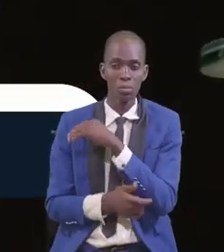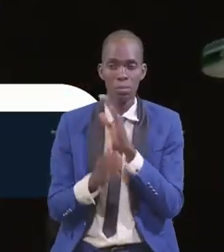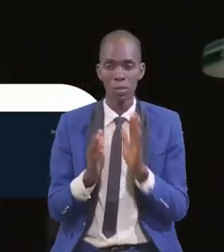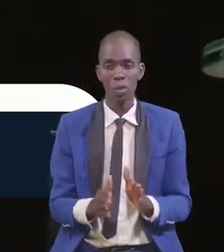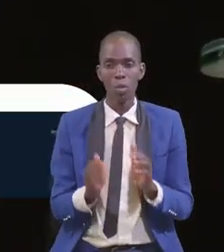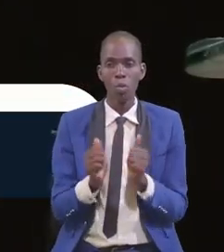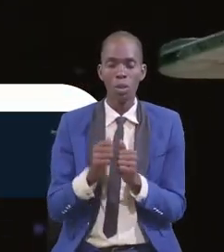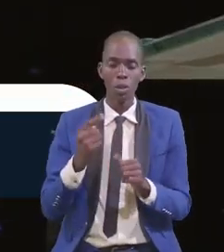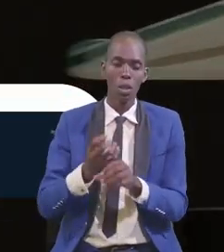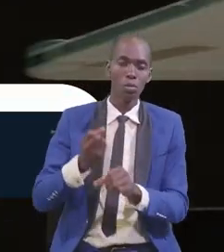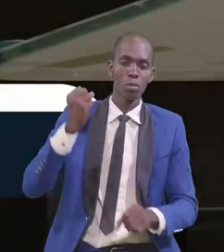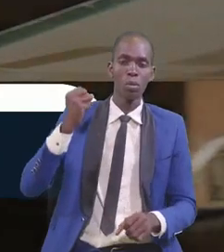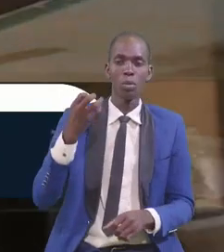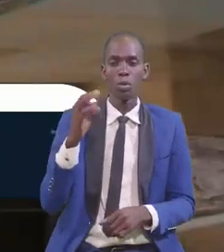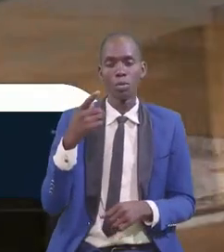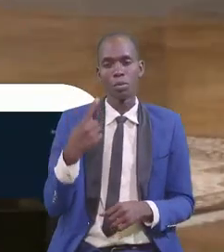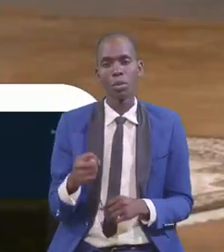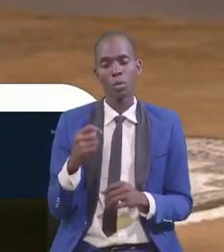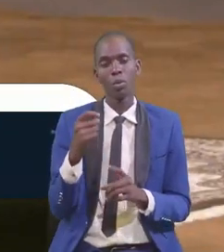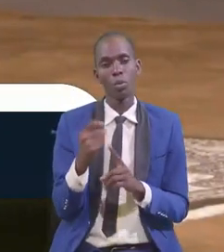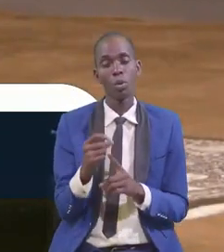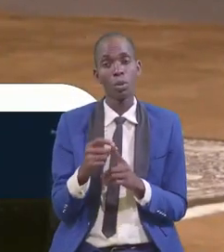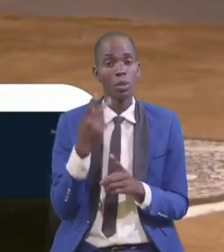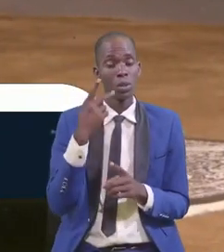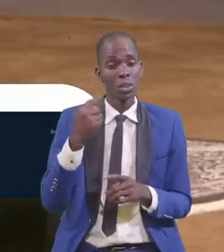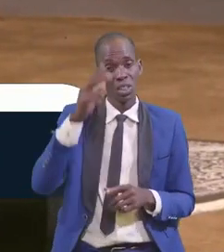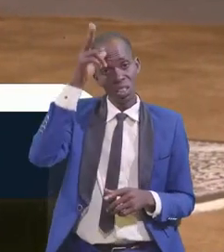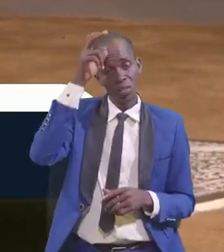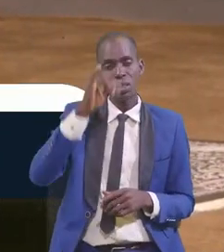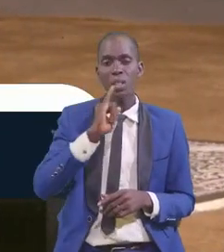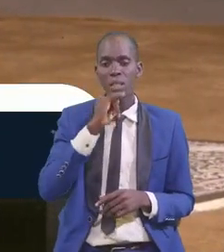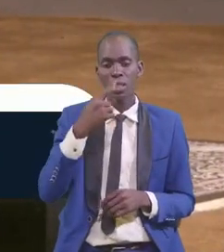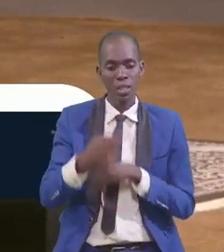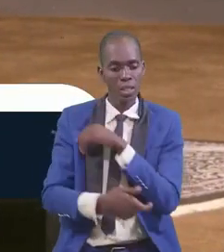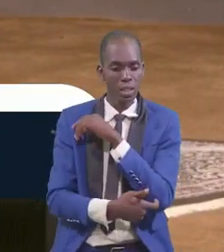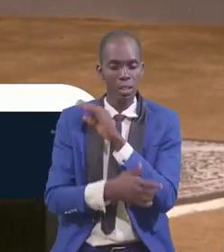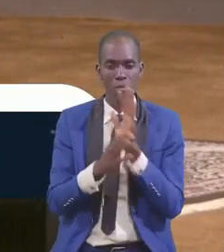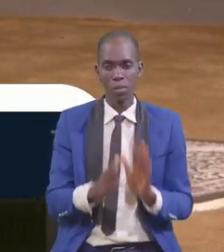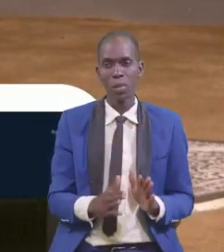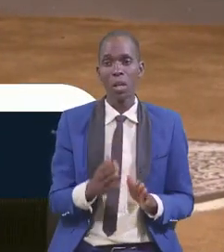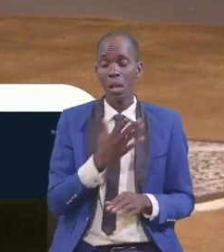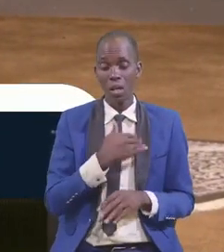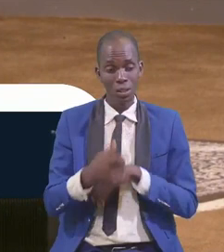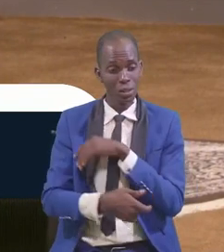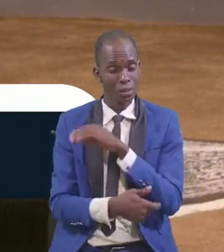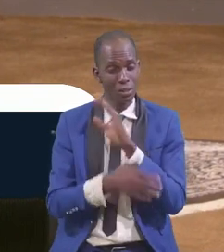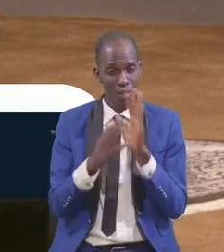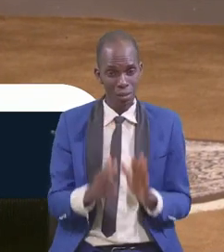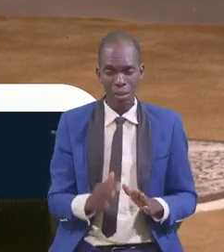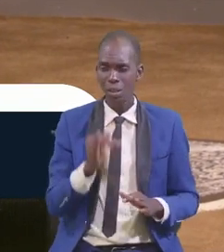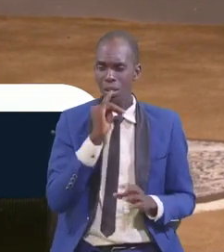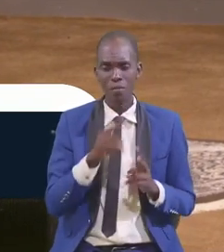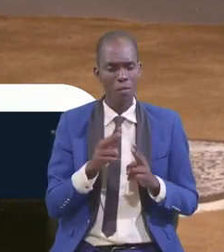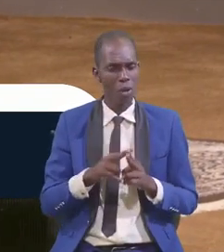sword of the word. The devil is the tempter, and he was so audacious that he could even come